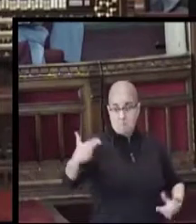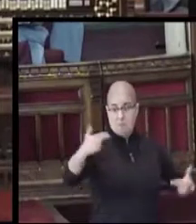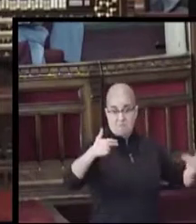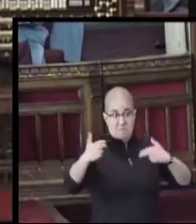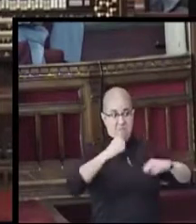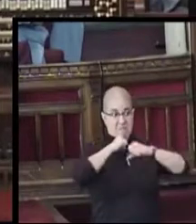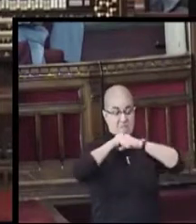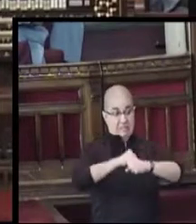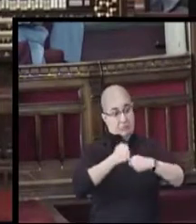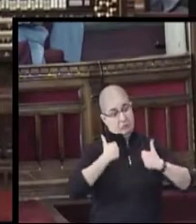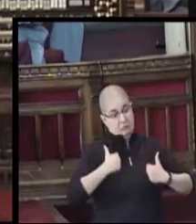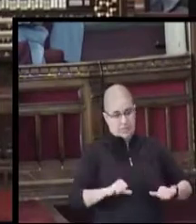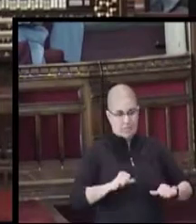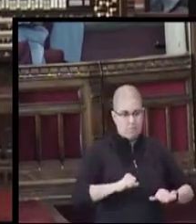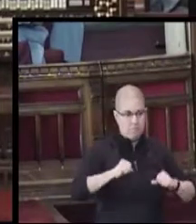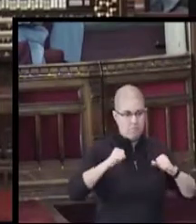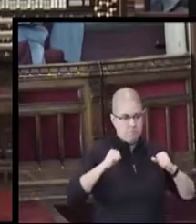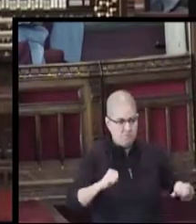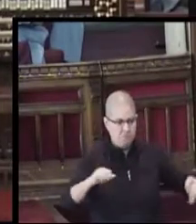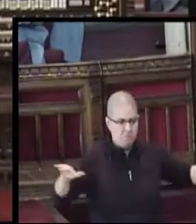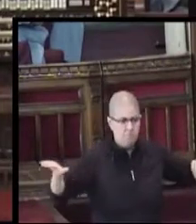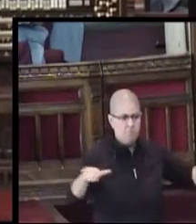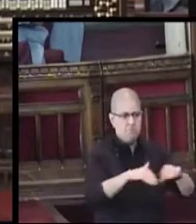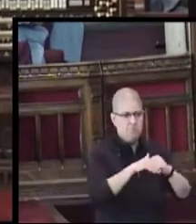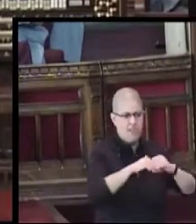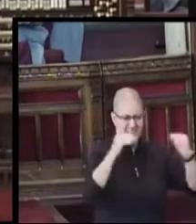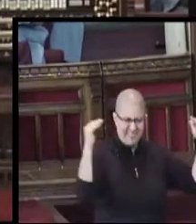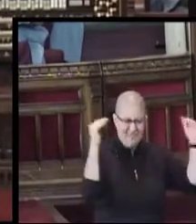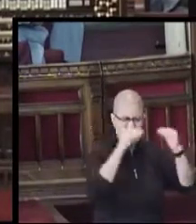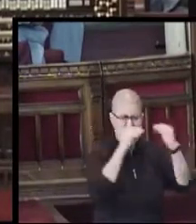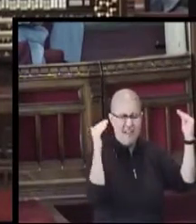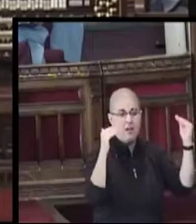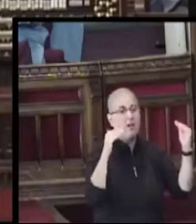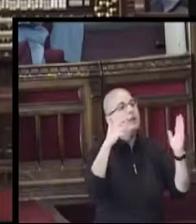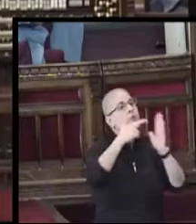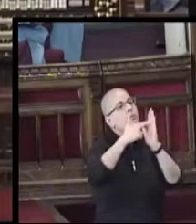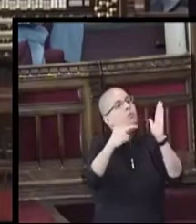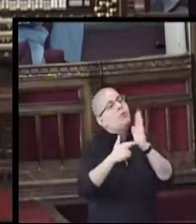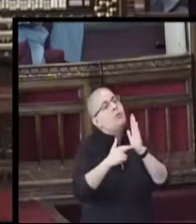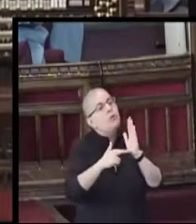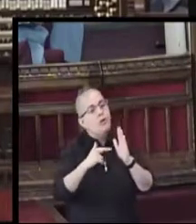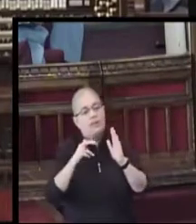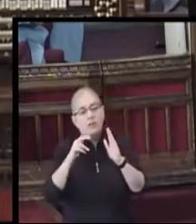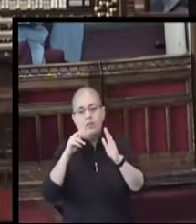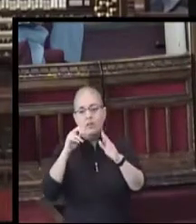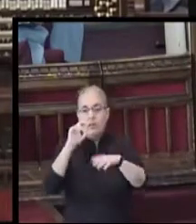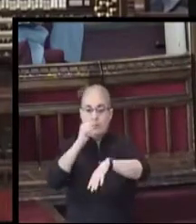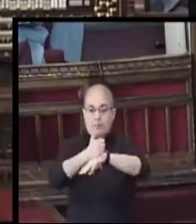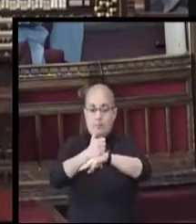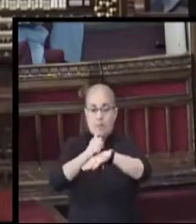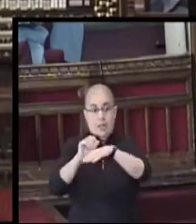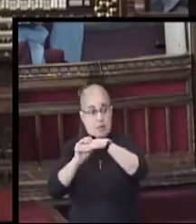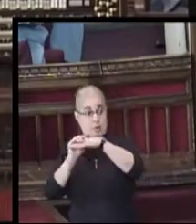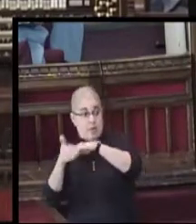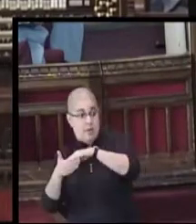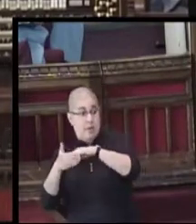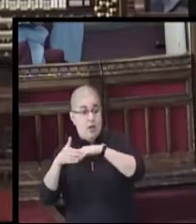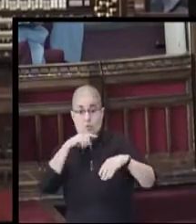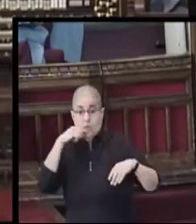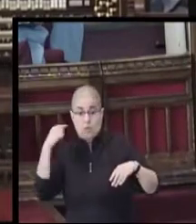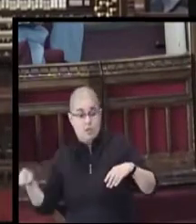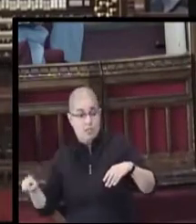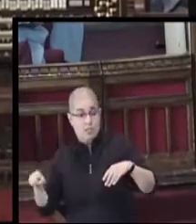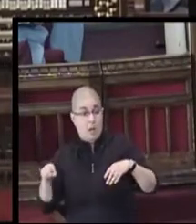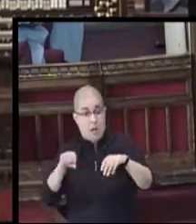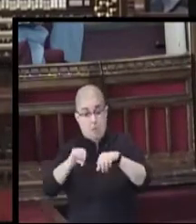take on an injustice. The kind of rule-breaking that causes young people in Jamaica and Russia to reach